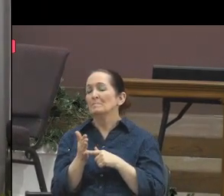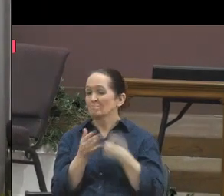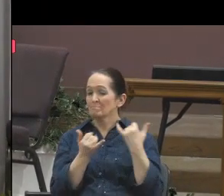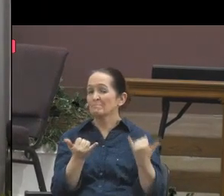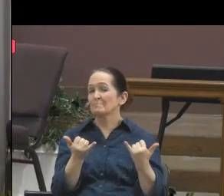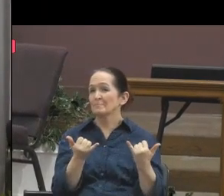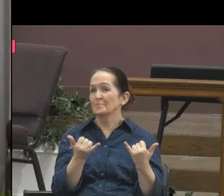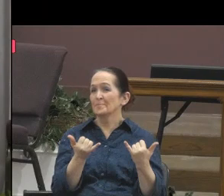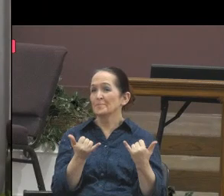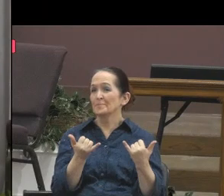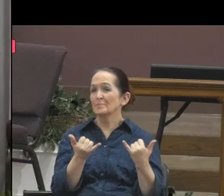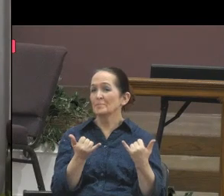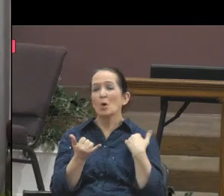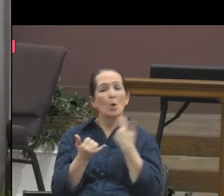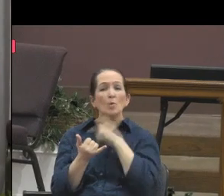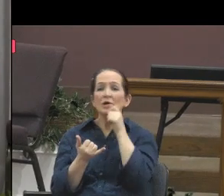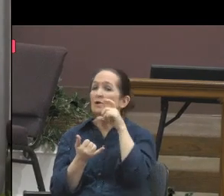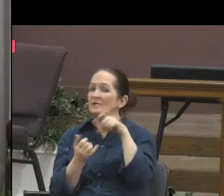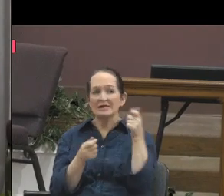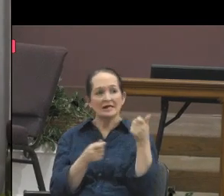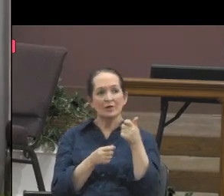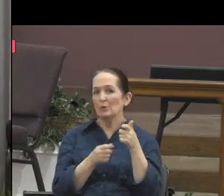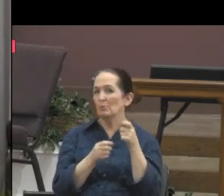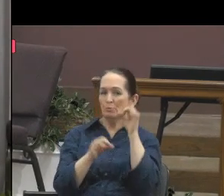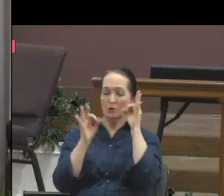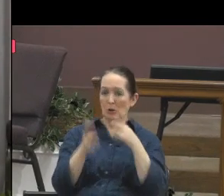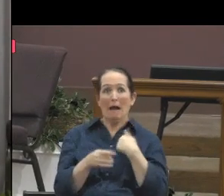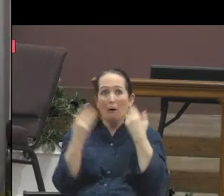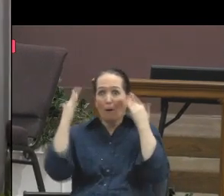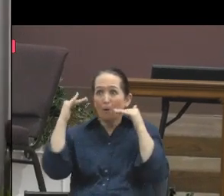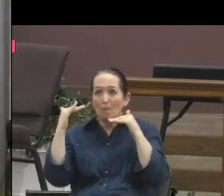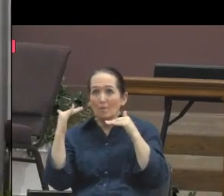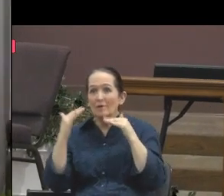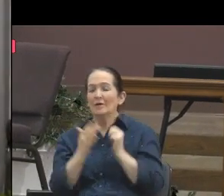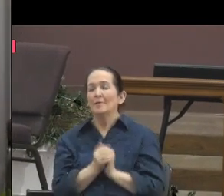Right now, we don't need another pastor. I hope.